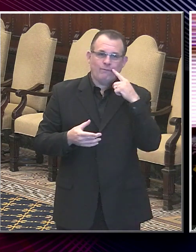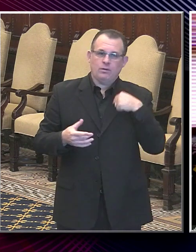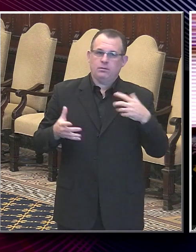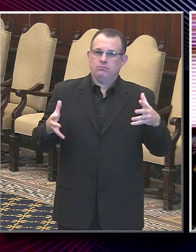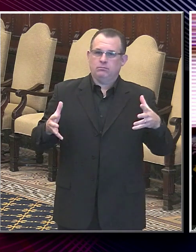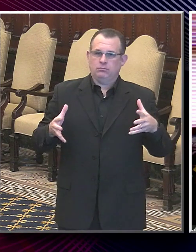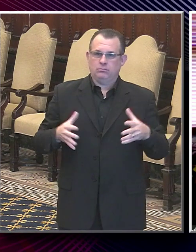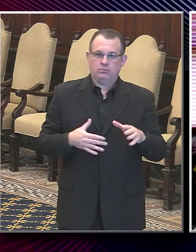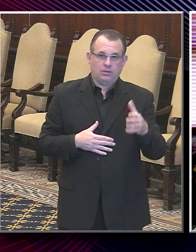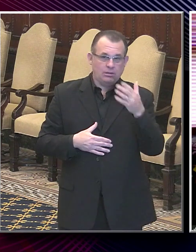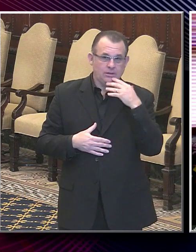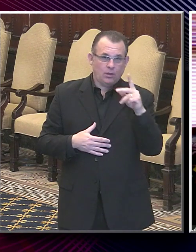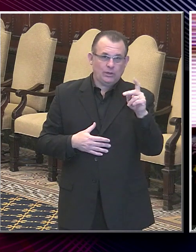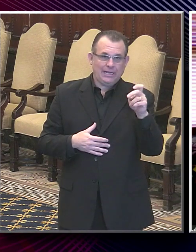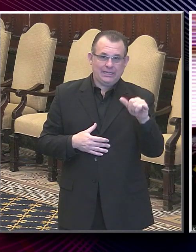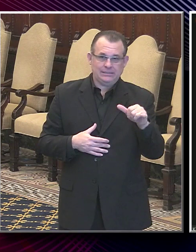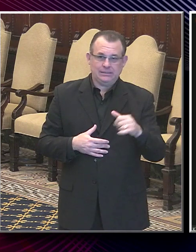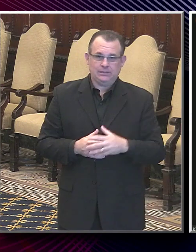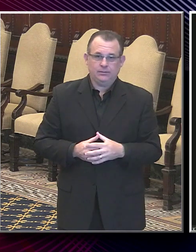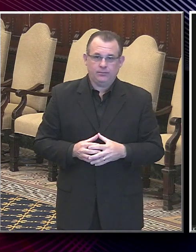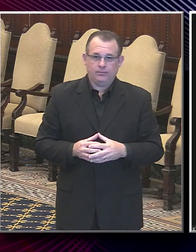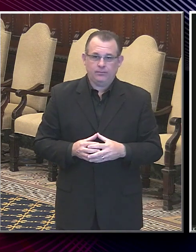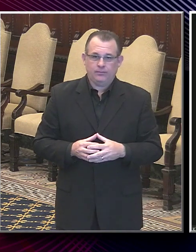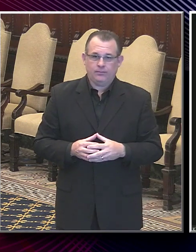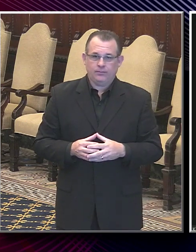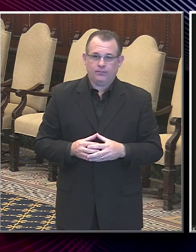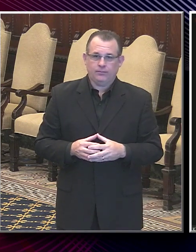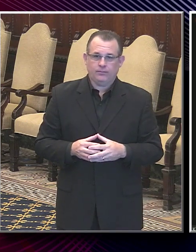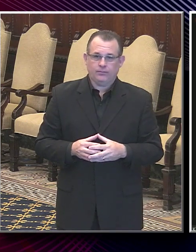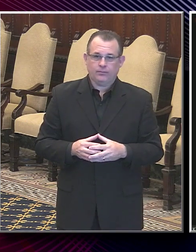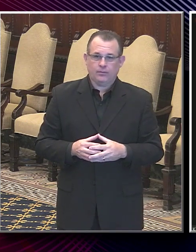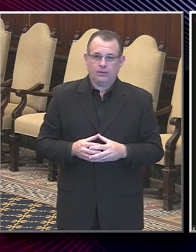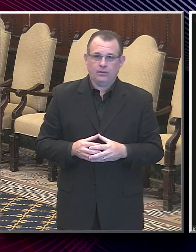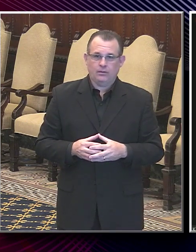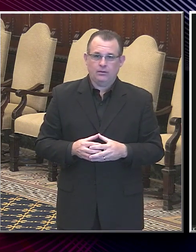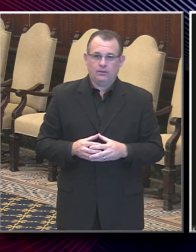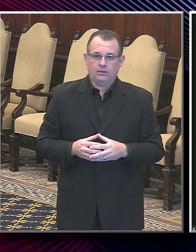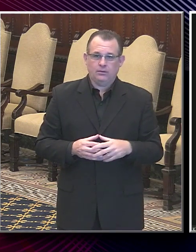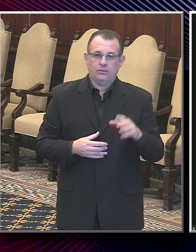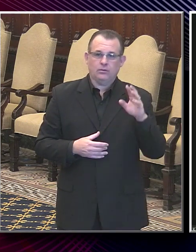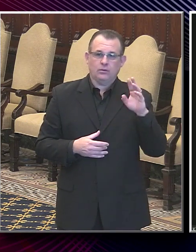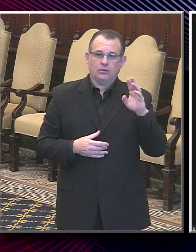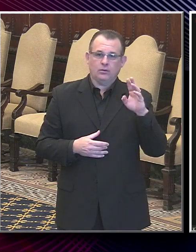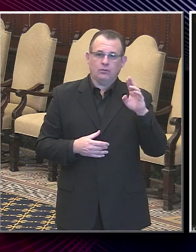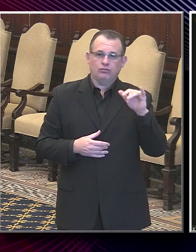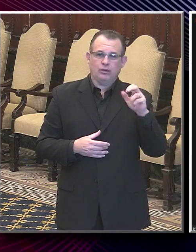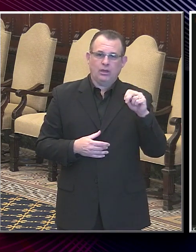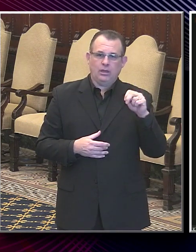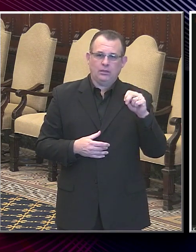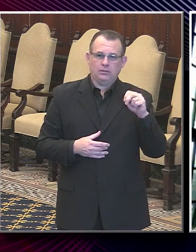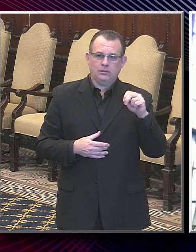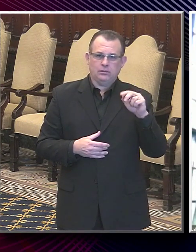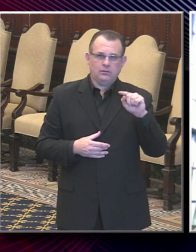Thanks, Kennedy. Now we're going to go to Bryan McCrone with NBC 10 Digital.